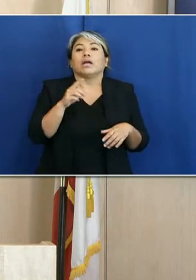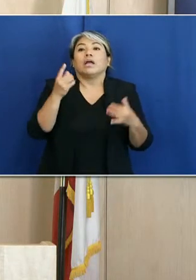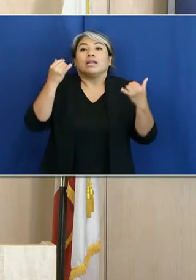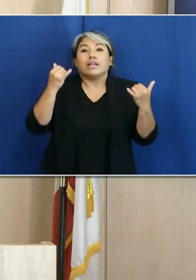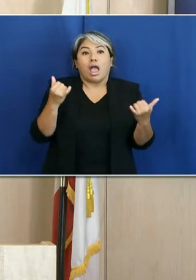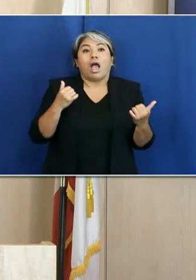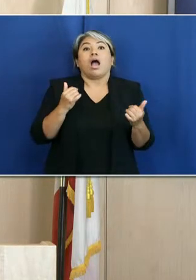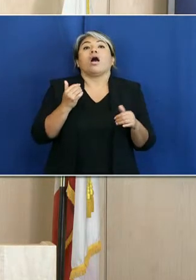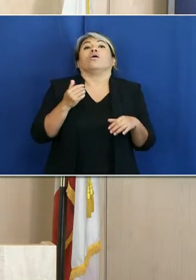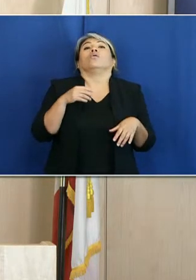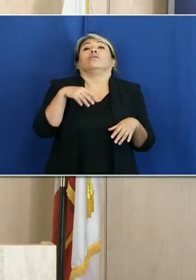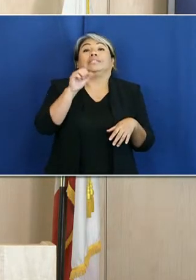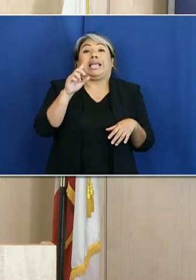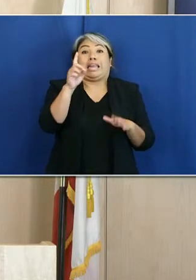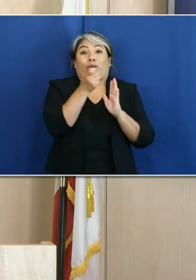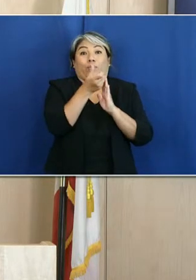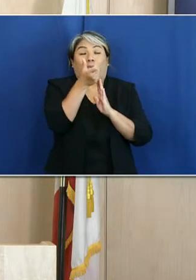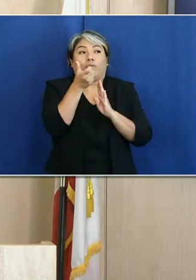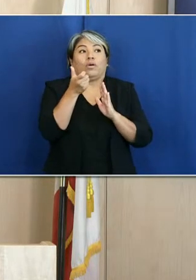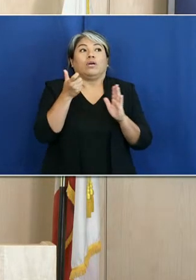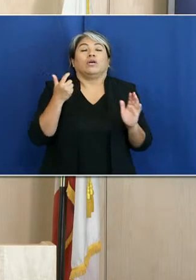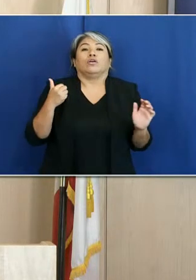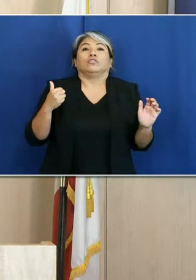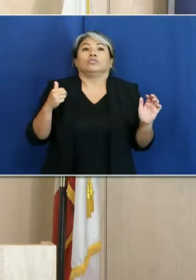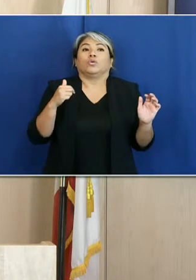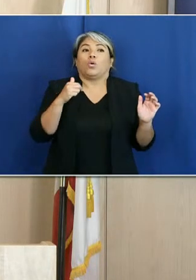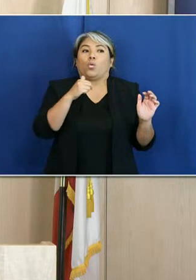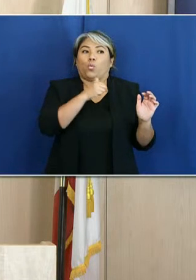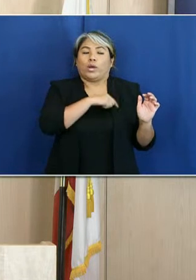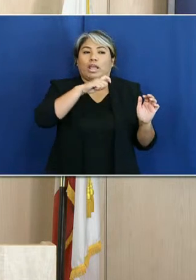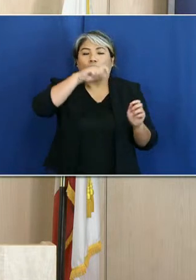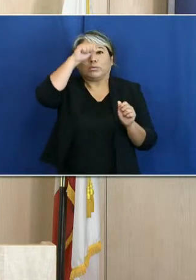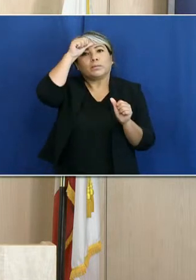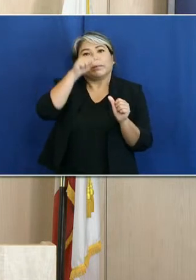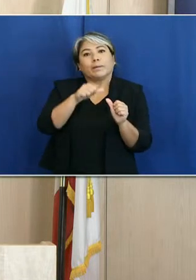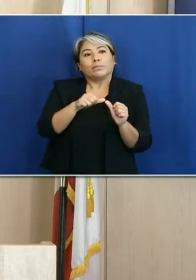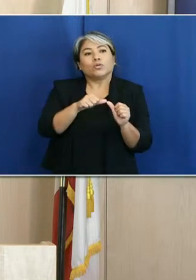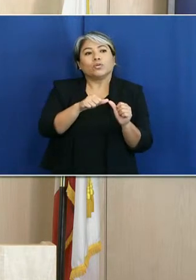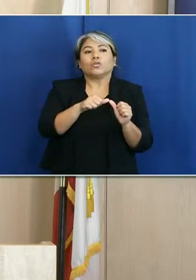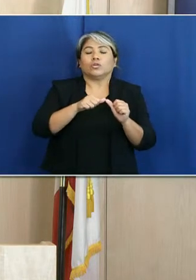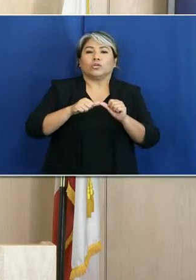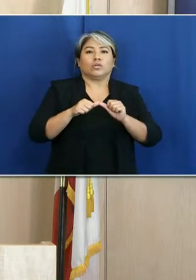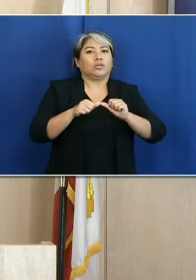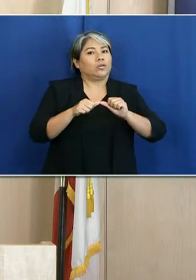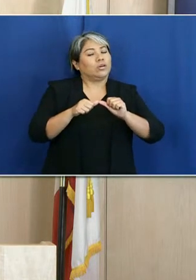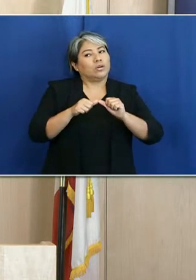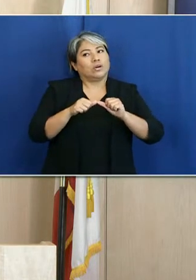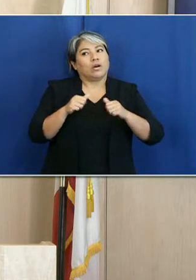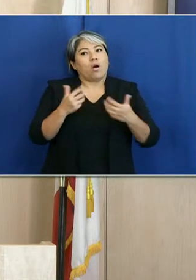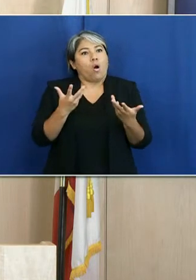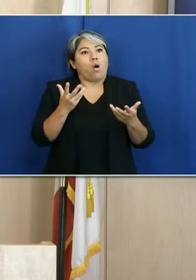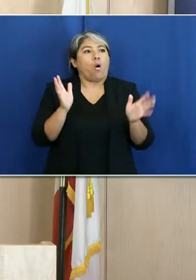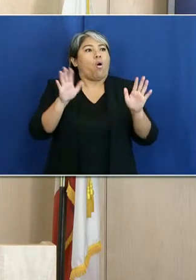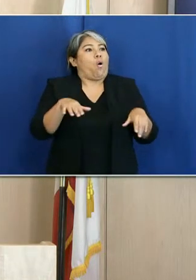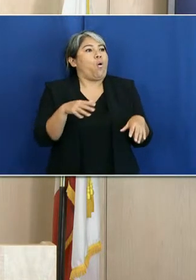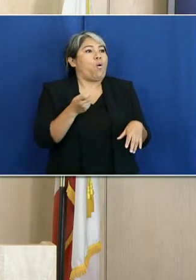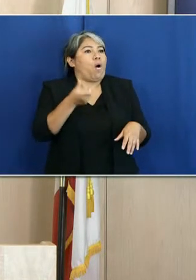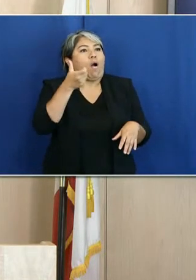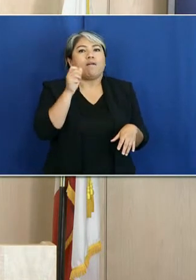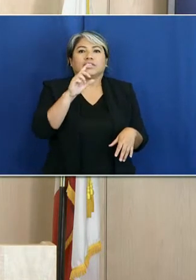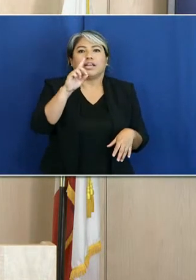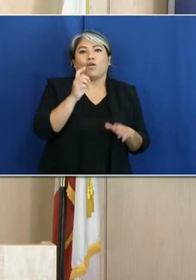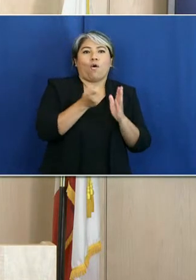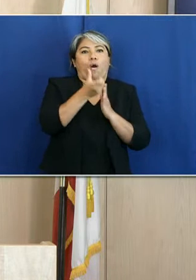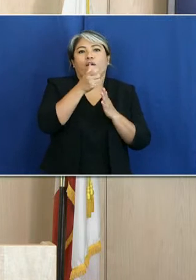of it, I think we have to be very mindful that as we come off of the state monitoring list, it can't be a sense of we're off the list, everything is